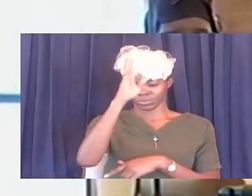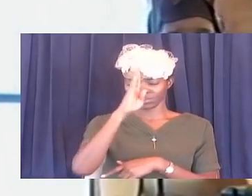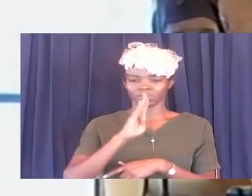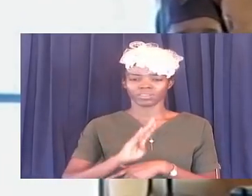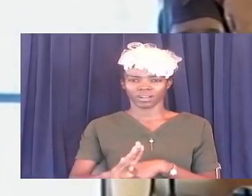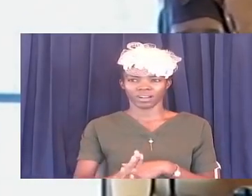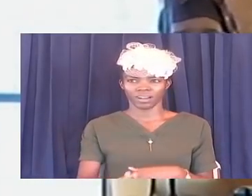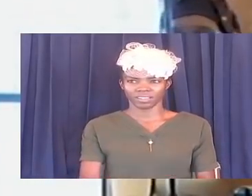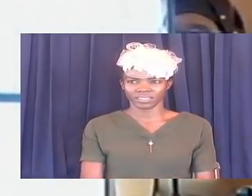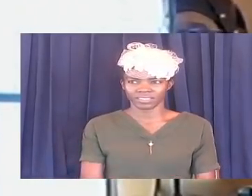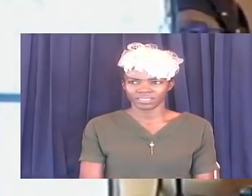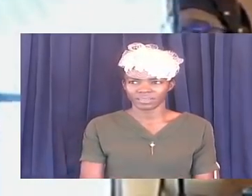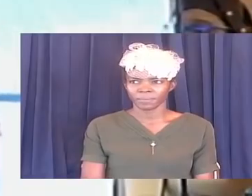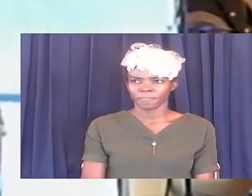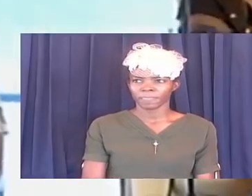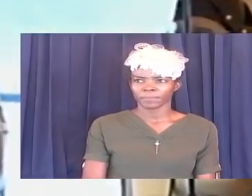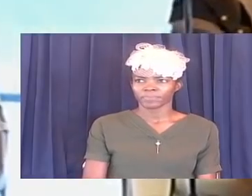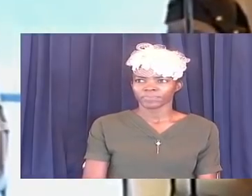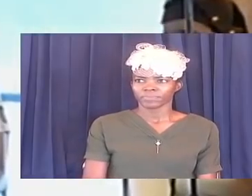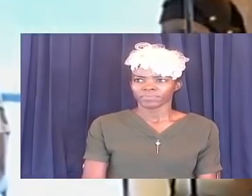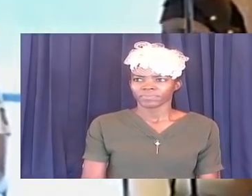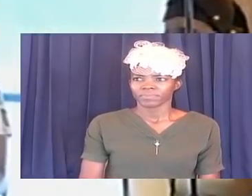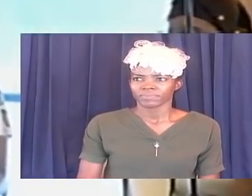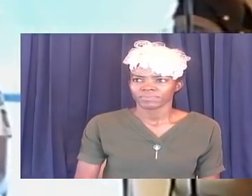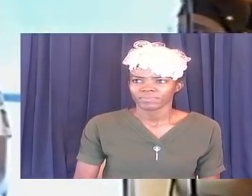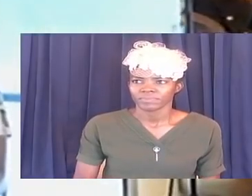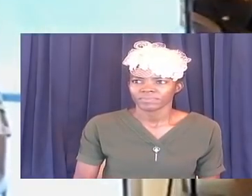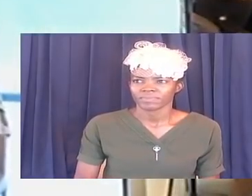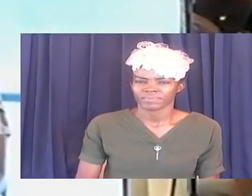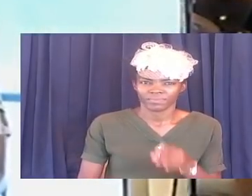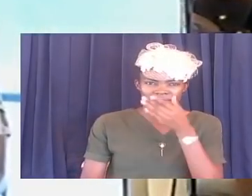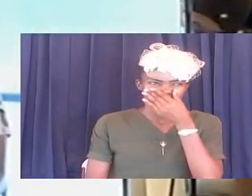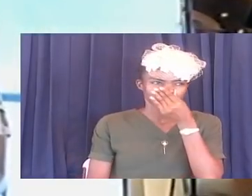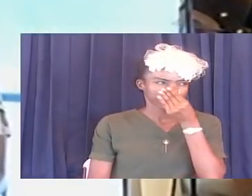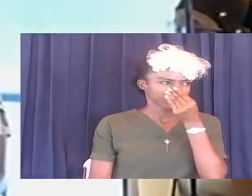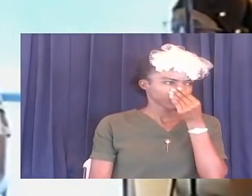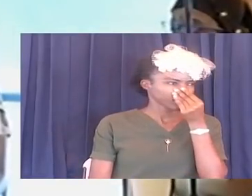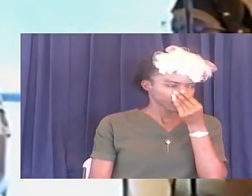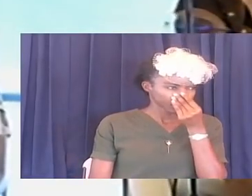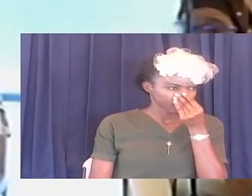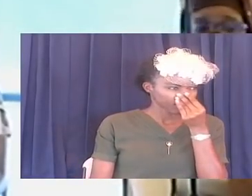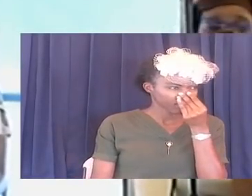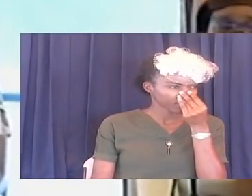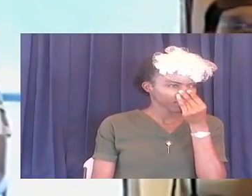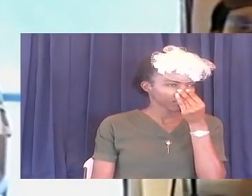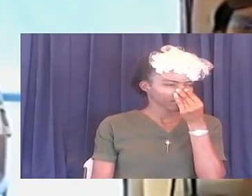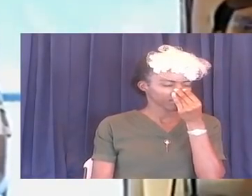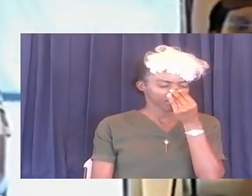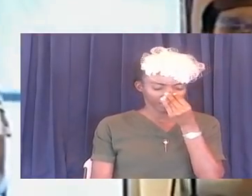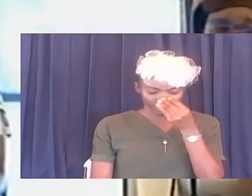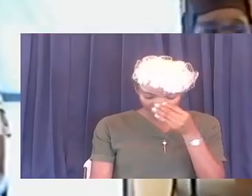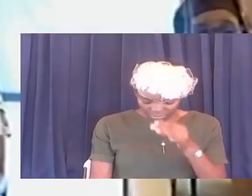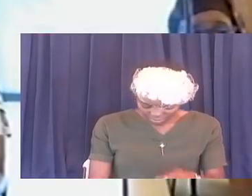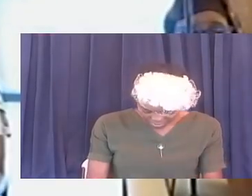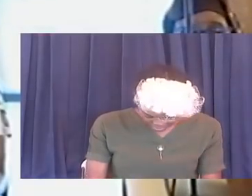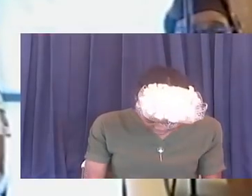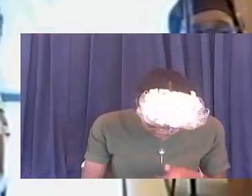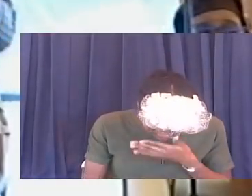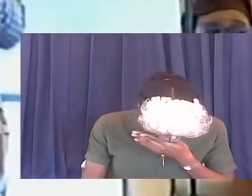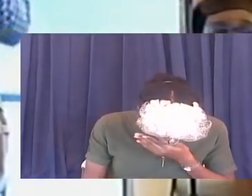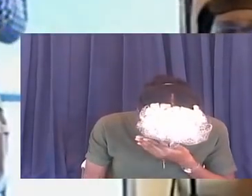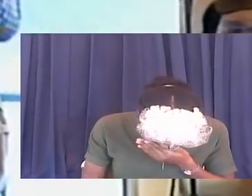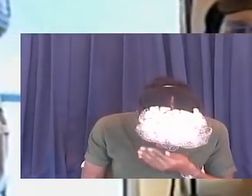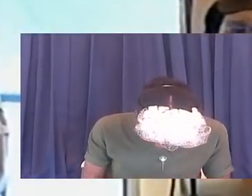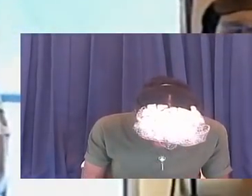be able to stand. Let us not be as the chaff with the wind drive it away, and the things that when